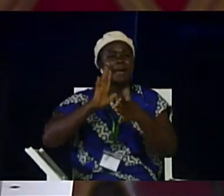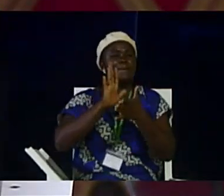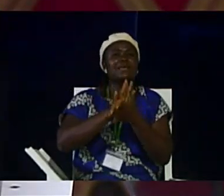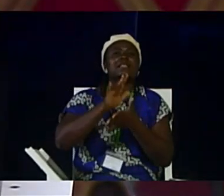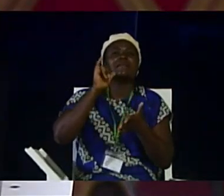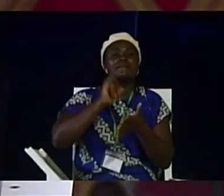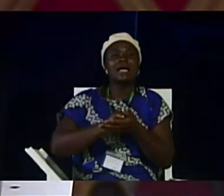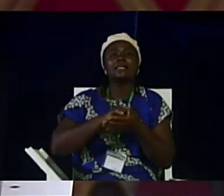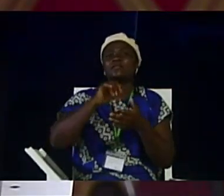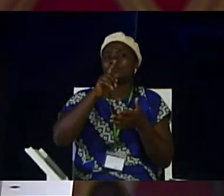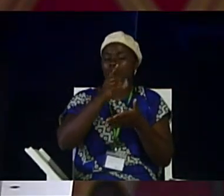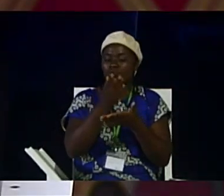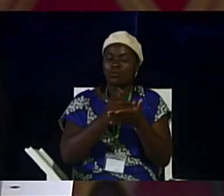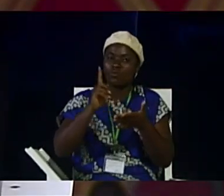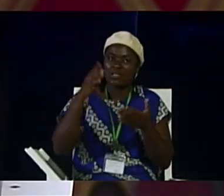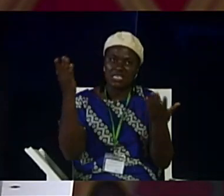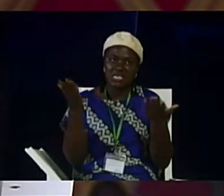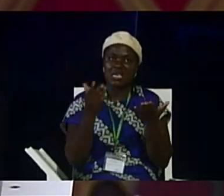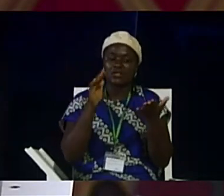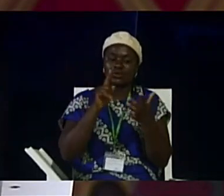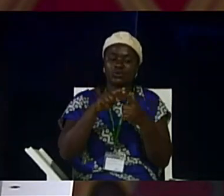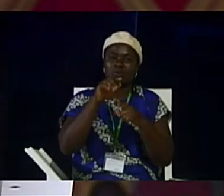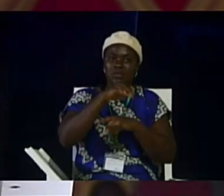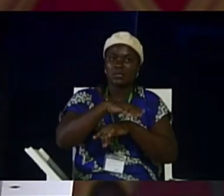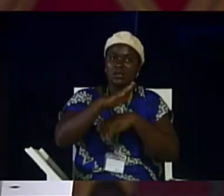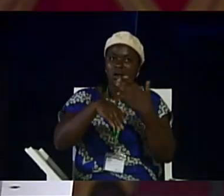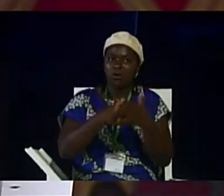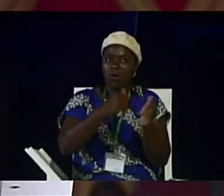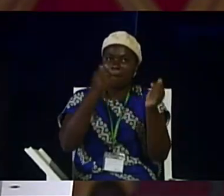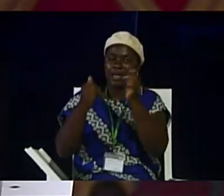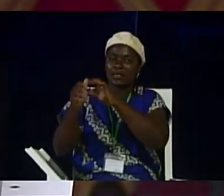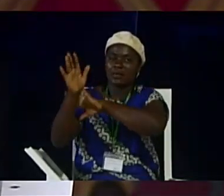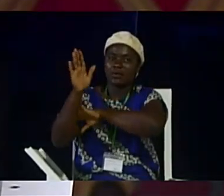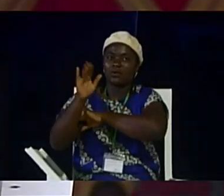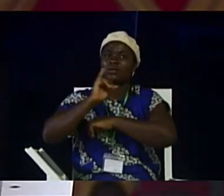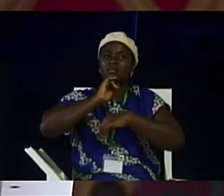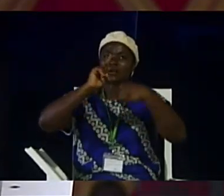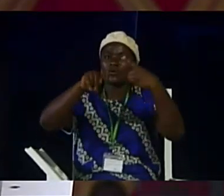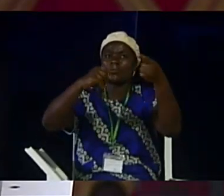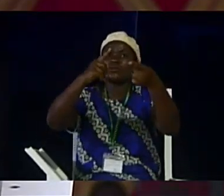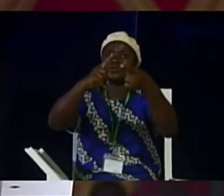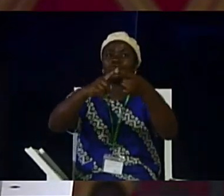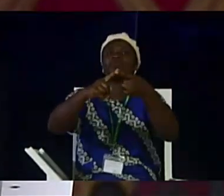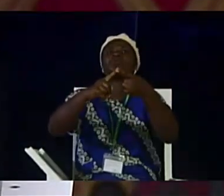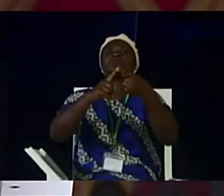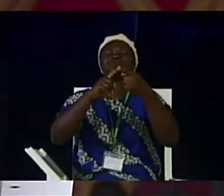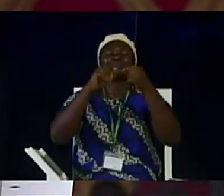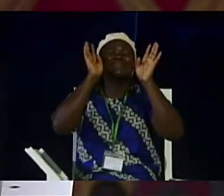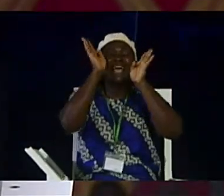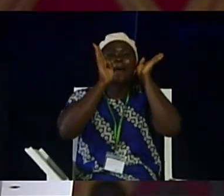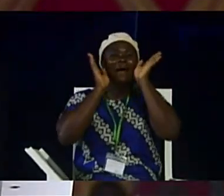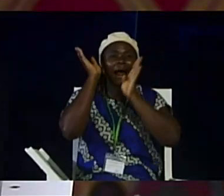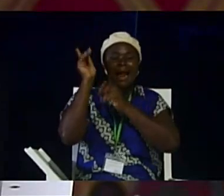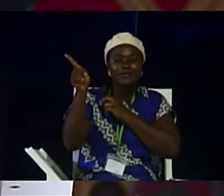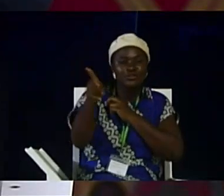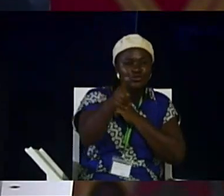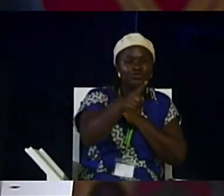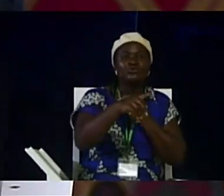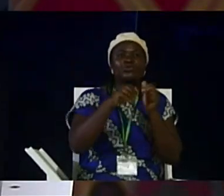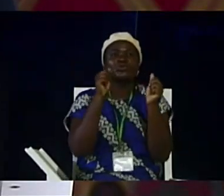that someone here tonight, the Almighty God is going to embarrass you with